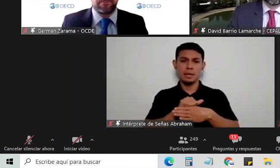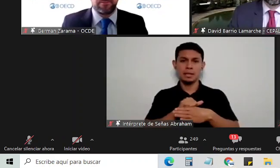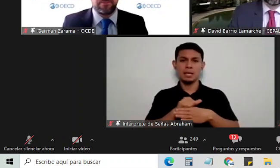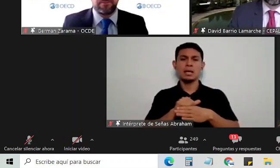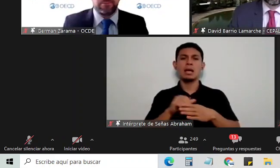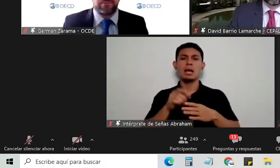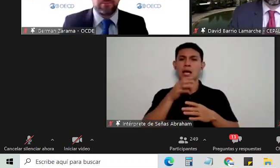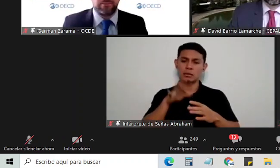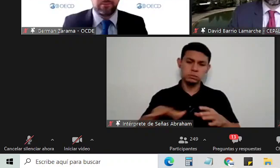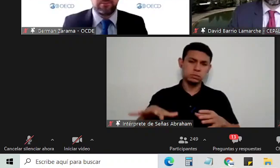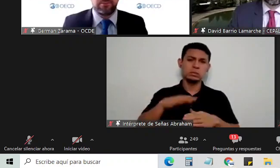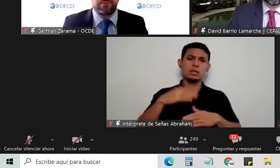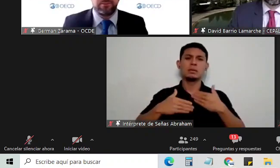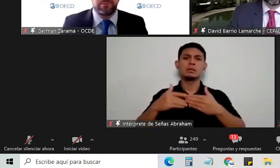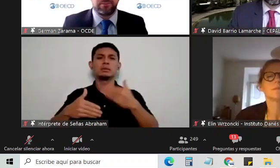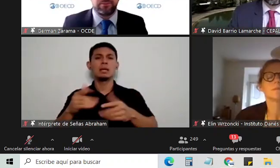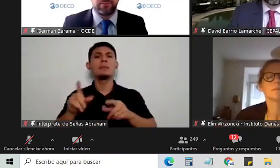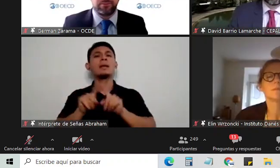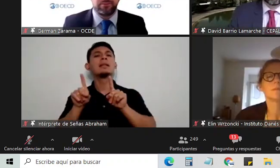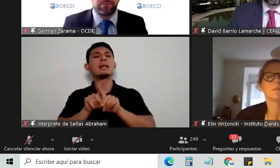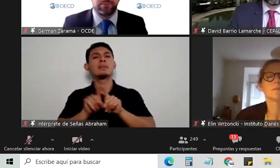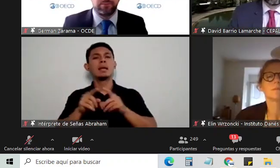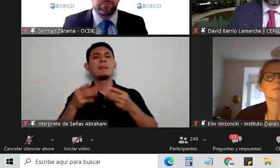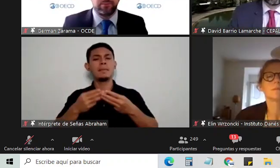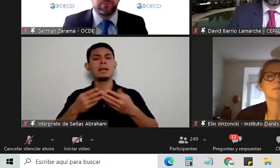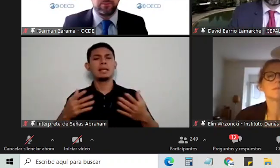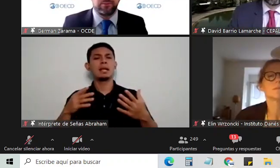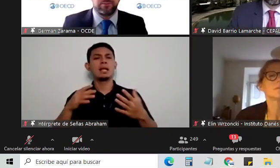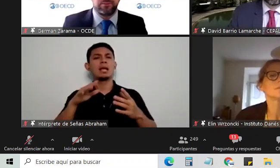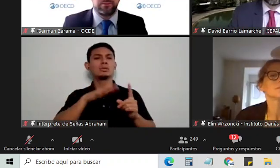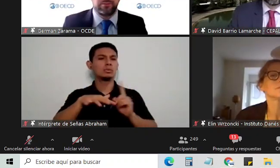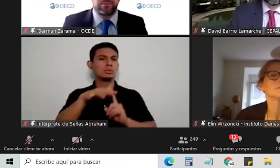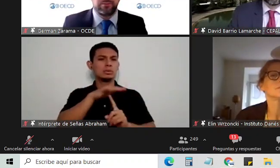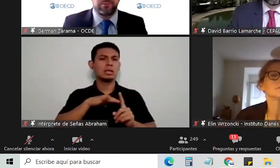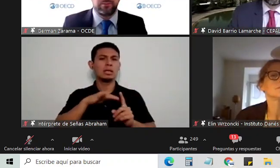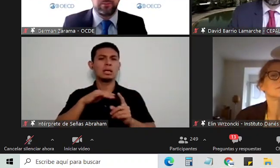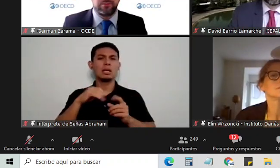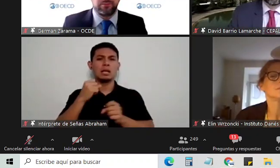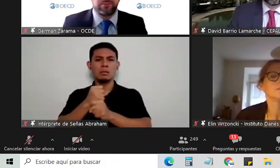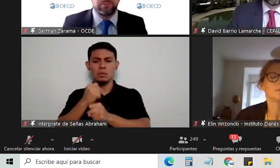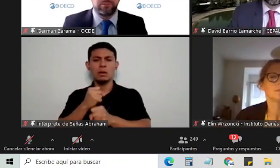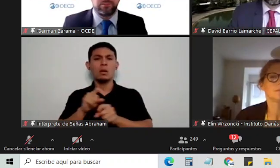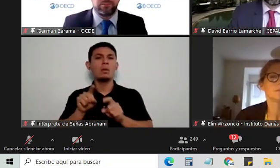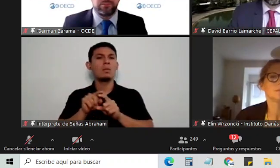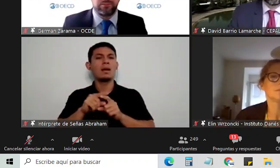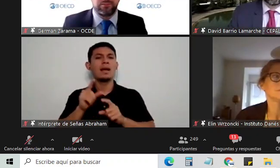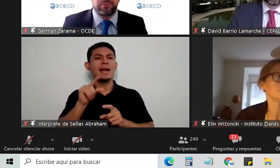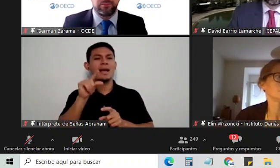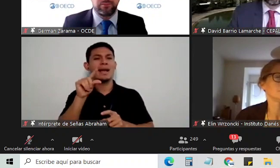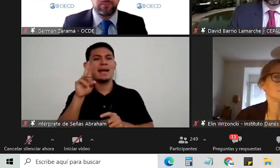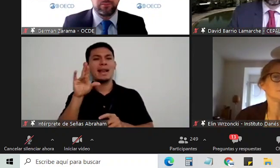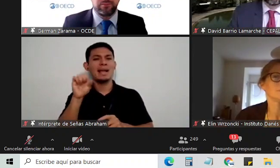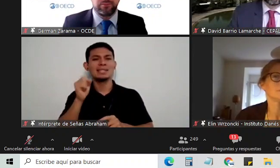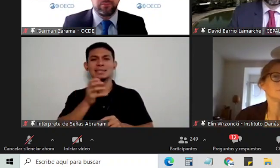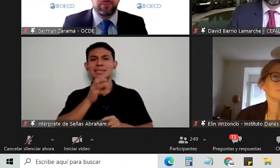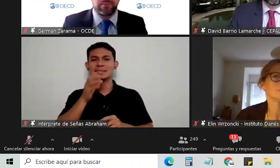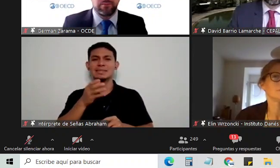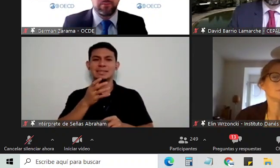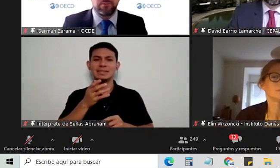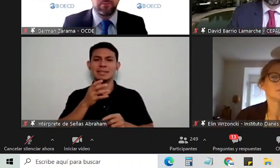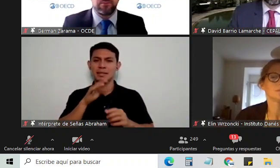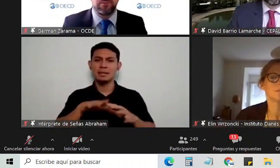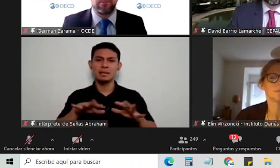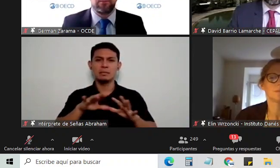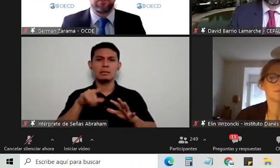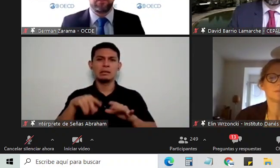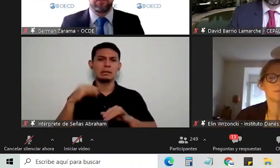certification of good uh practices of processing and agriculture and also in labor uh social issues